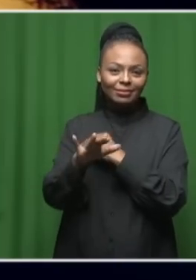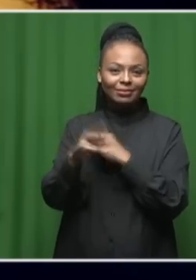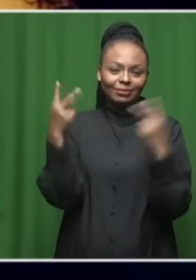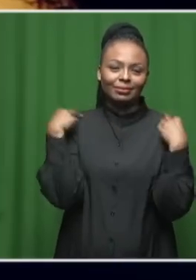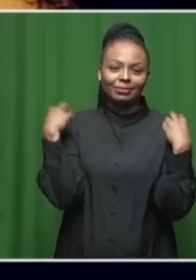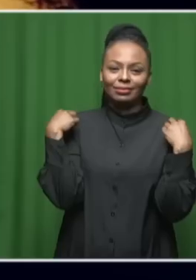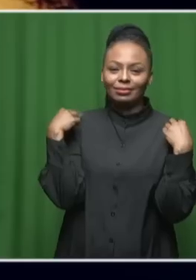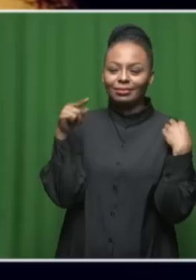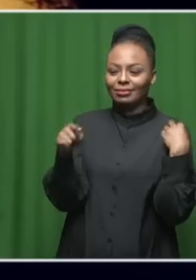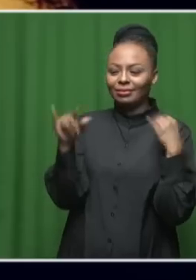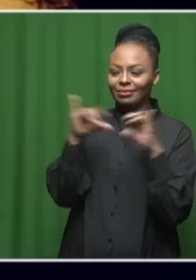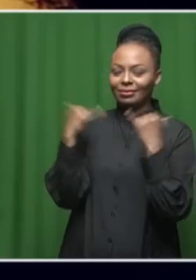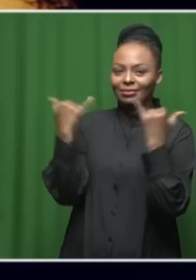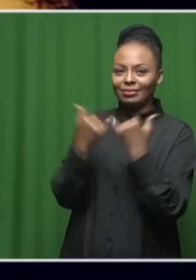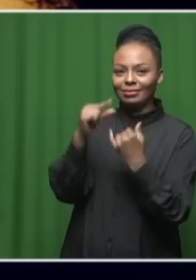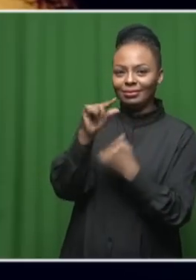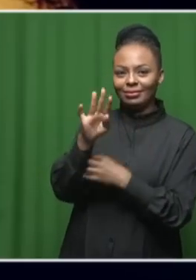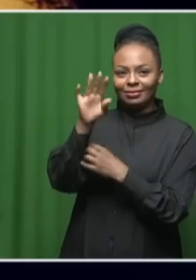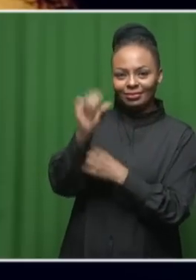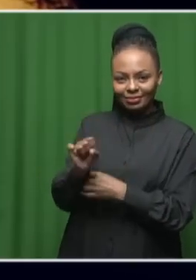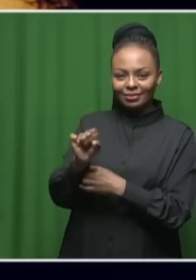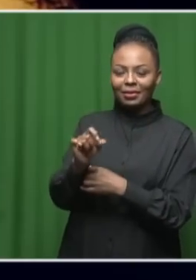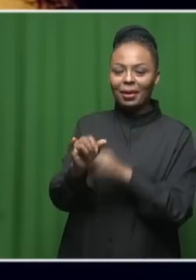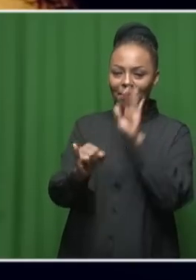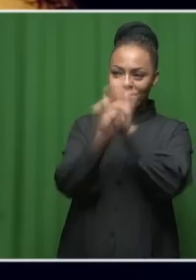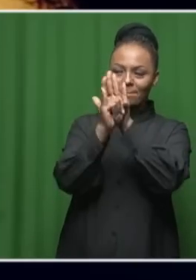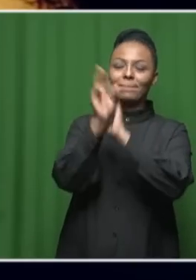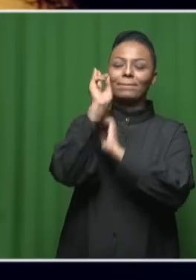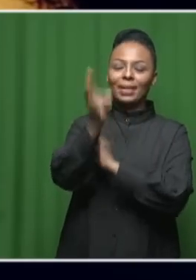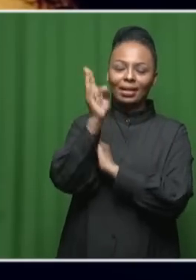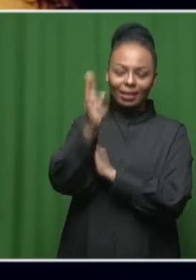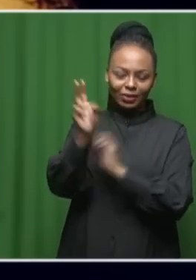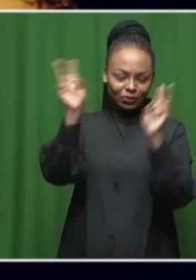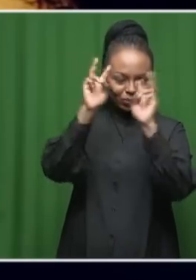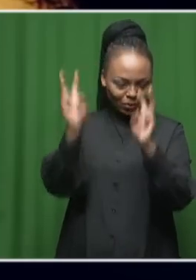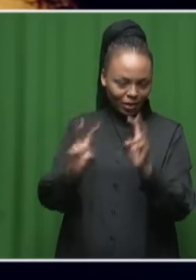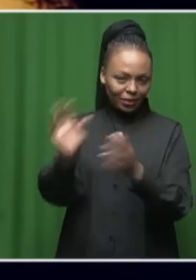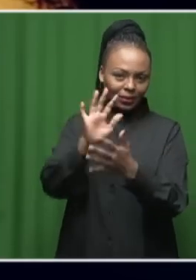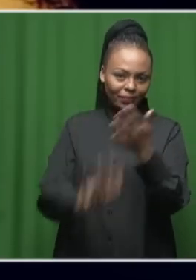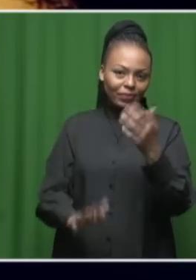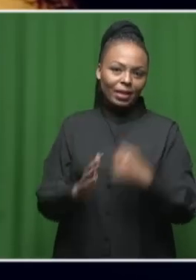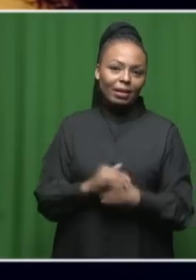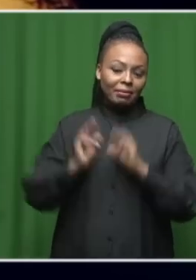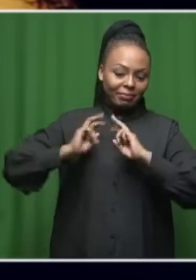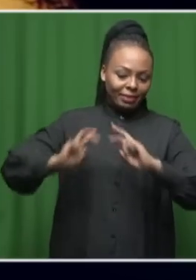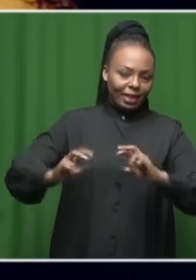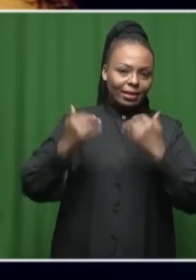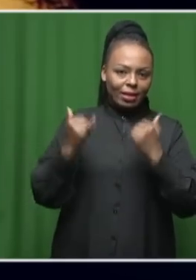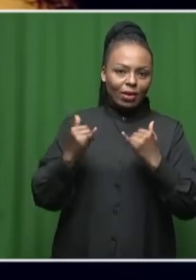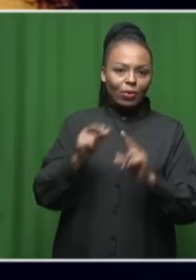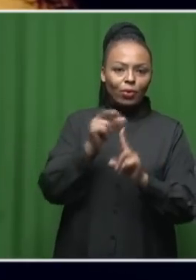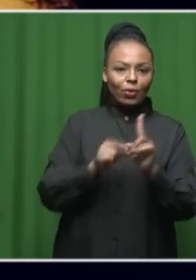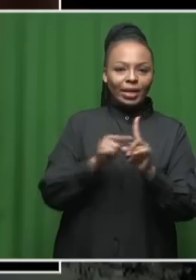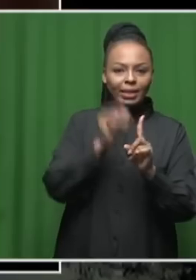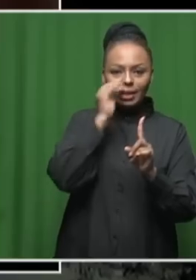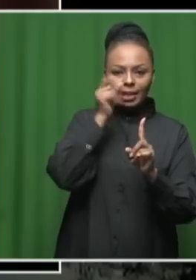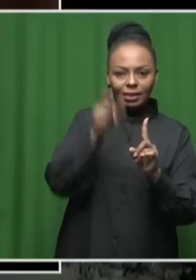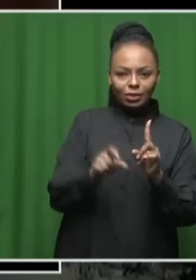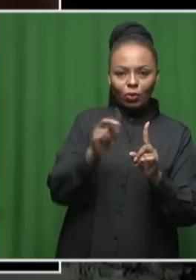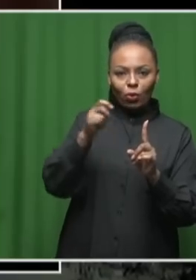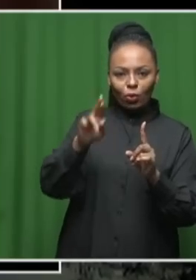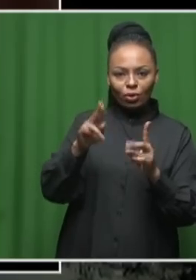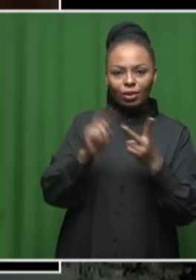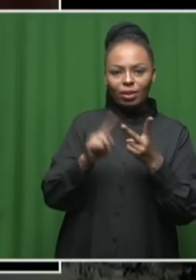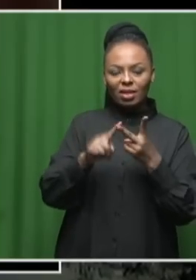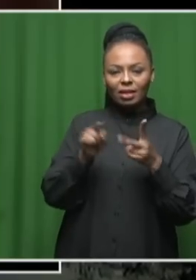company G4S in the spotlight once again. Now, we are in conversation with investigative journalist Ruth Hopkins and Gayton